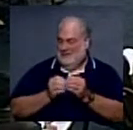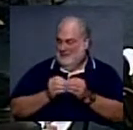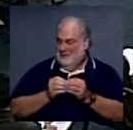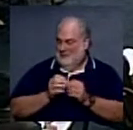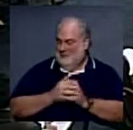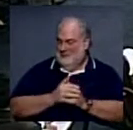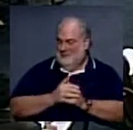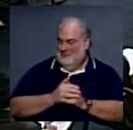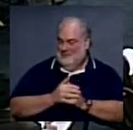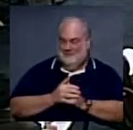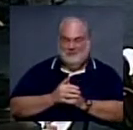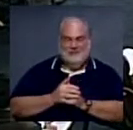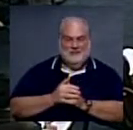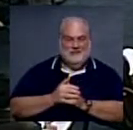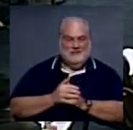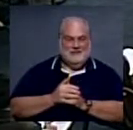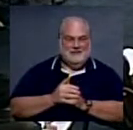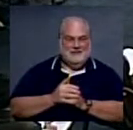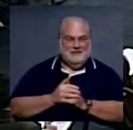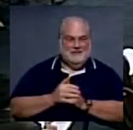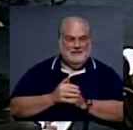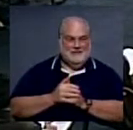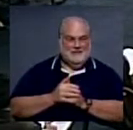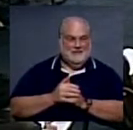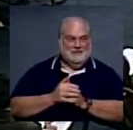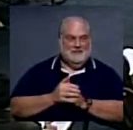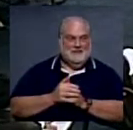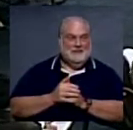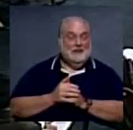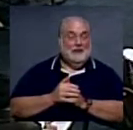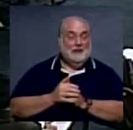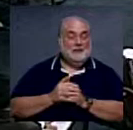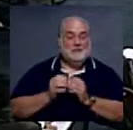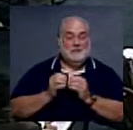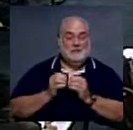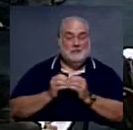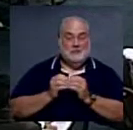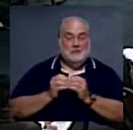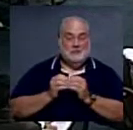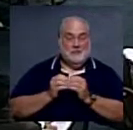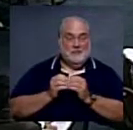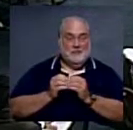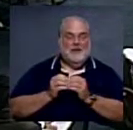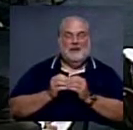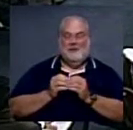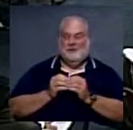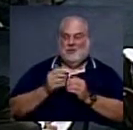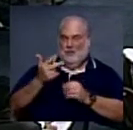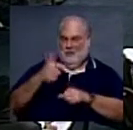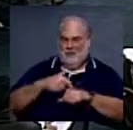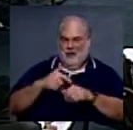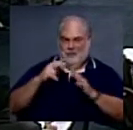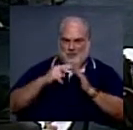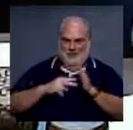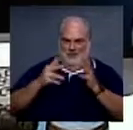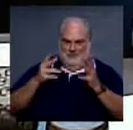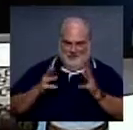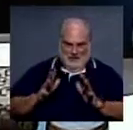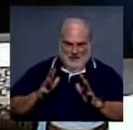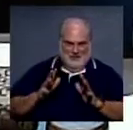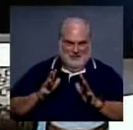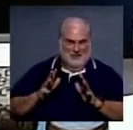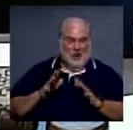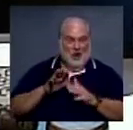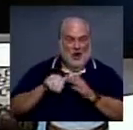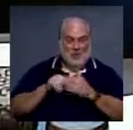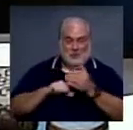Not unless there are specific questions. I don't see any questions, so. Okay, we've had the three readings of the ordinance. All